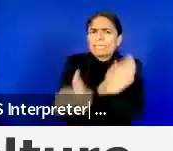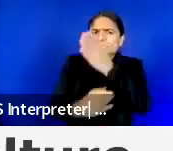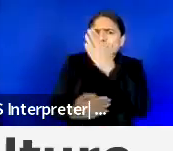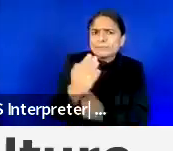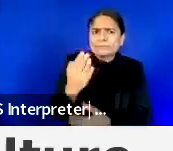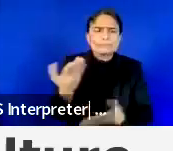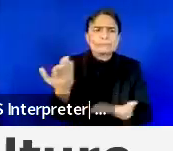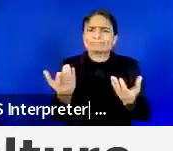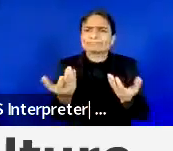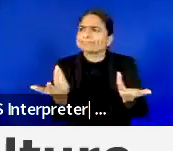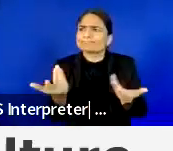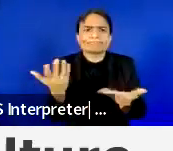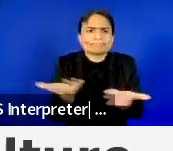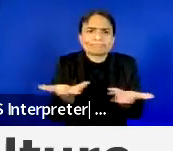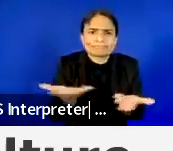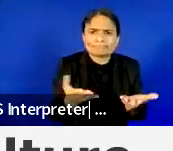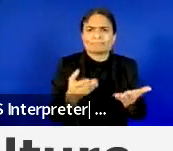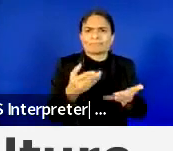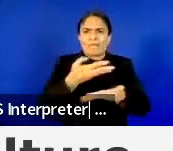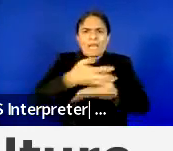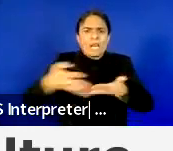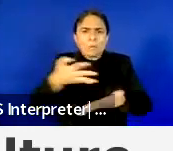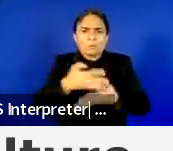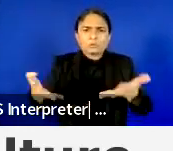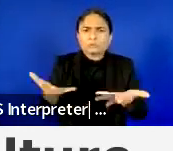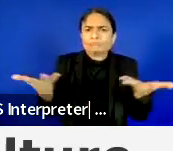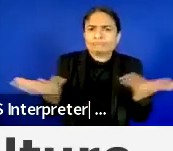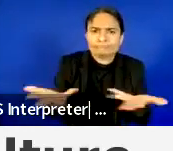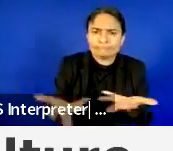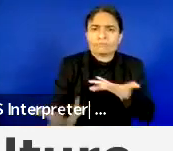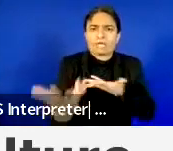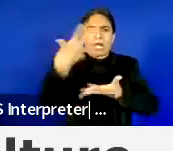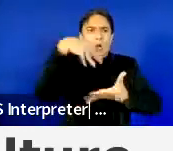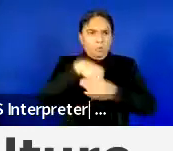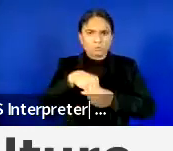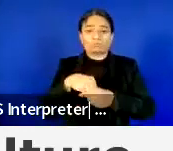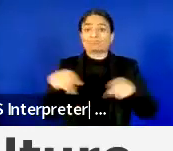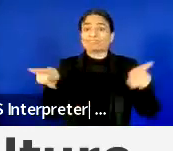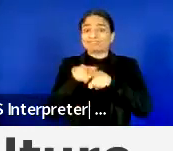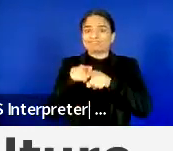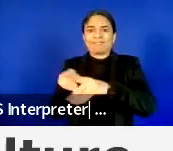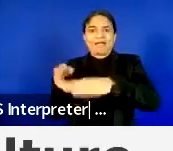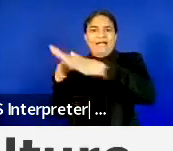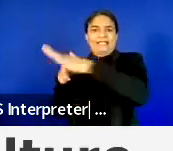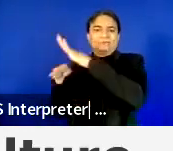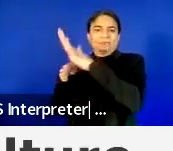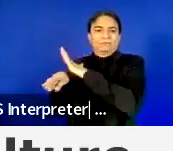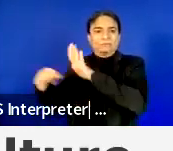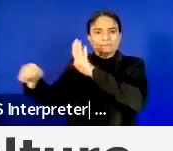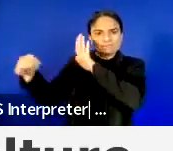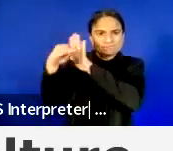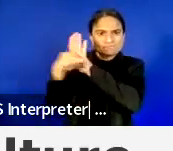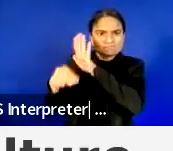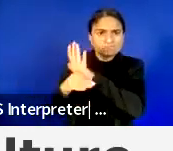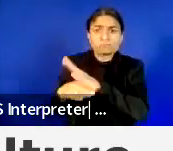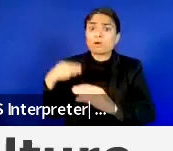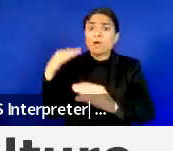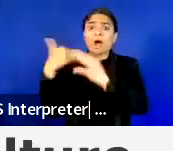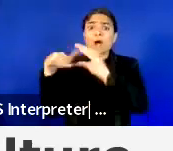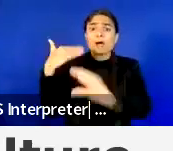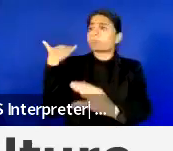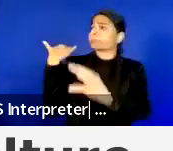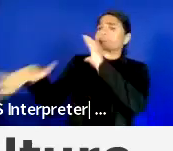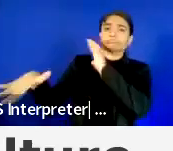also there were accessibility guidelines, not only through email, but also during the online meetings before